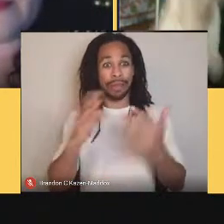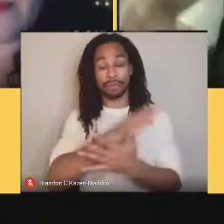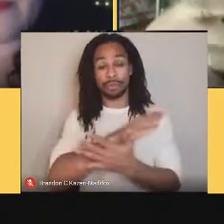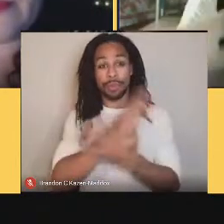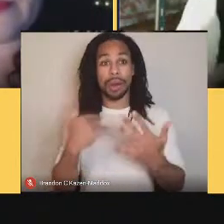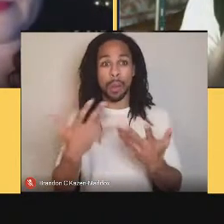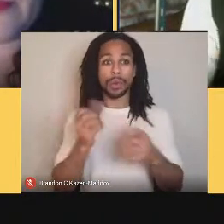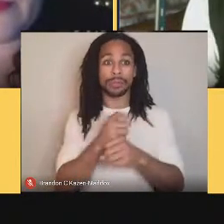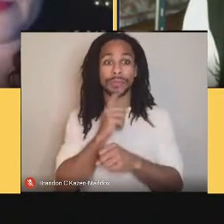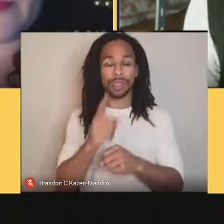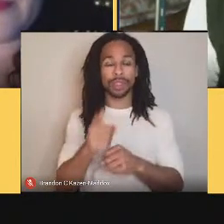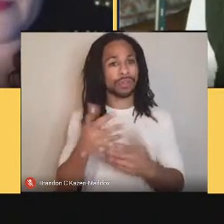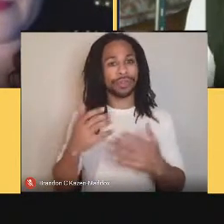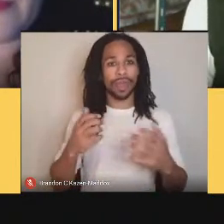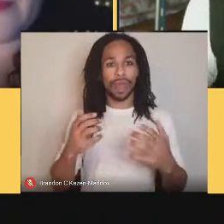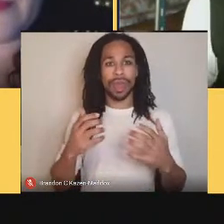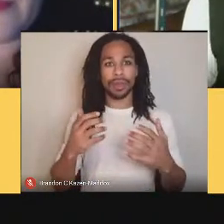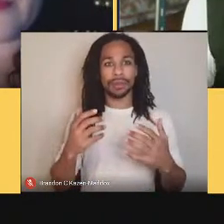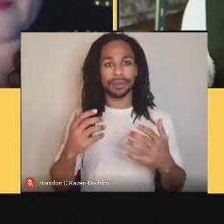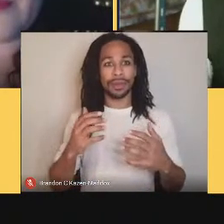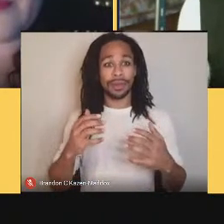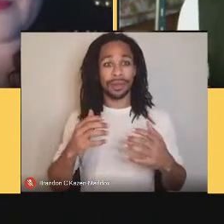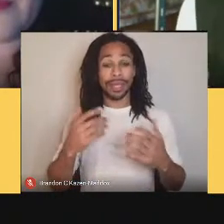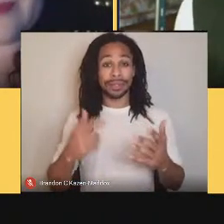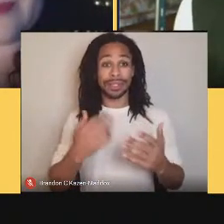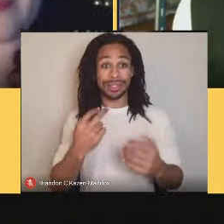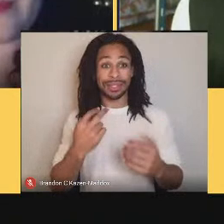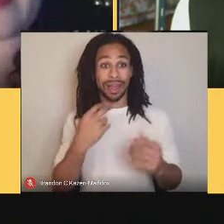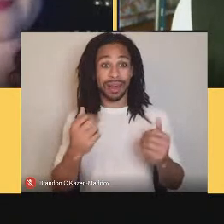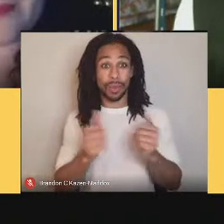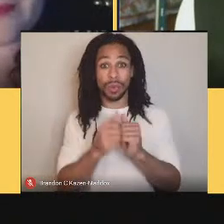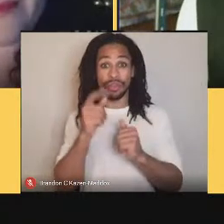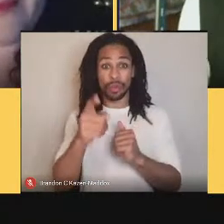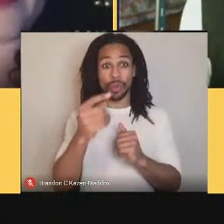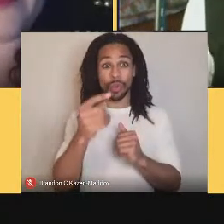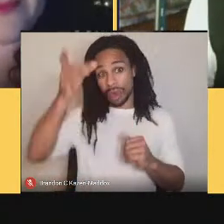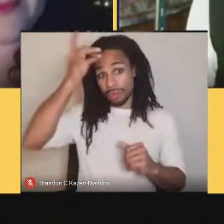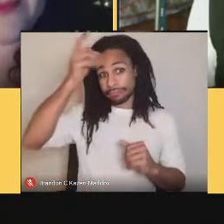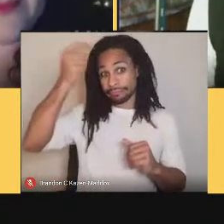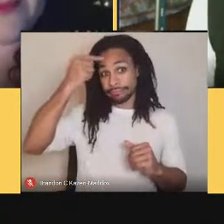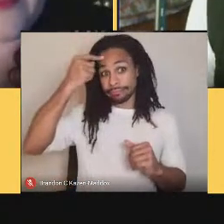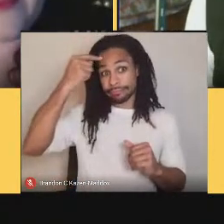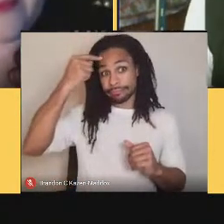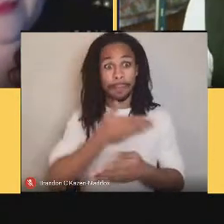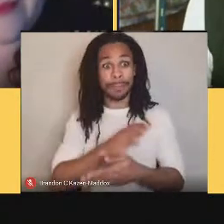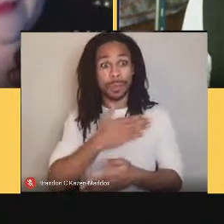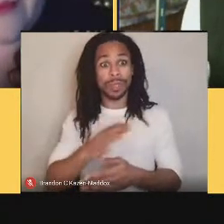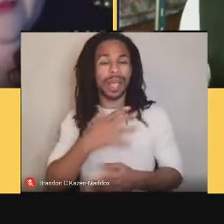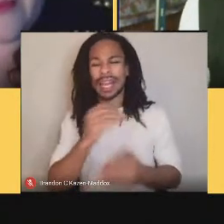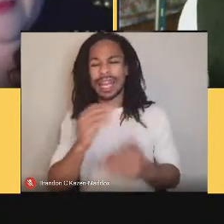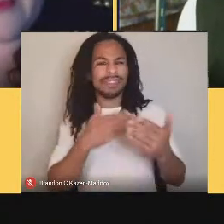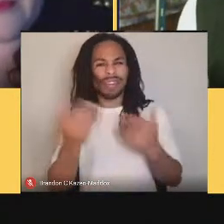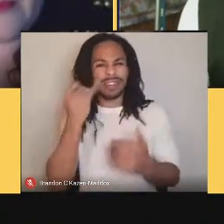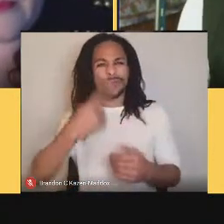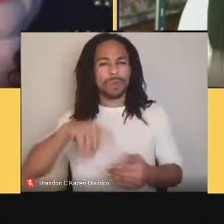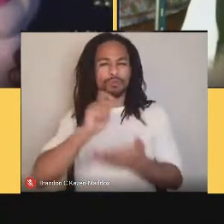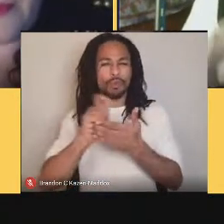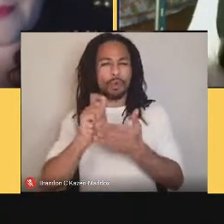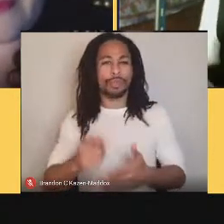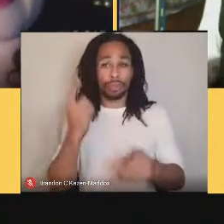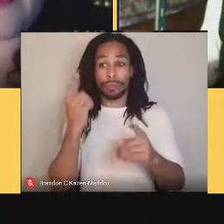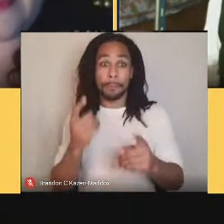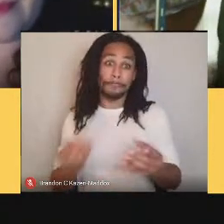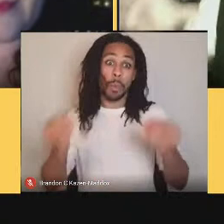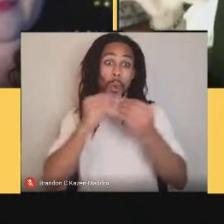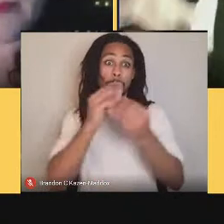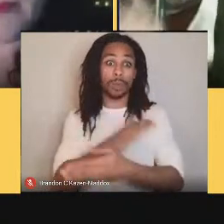you and what these characters were going through. And even if we wrote the right music that would have supported it, it would have been too much. Let's